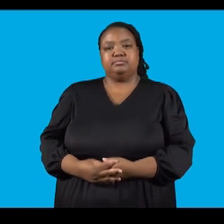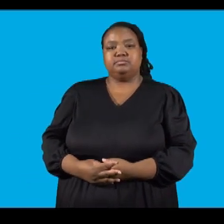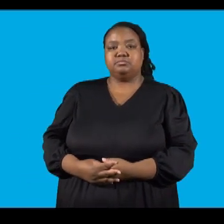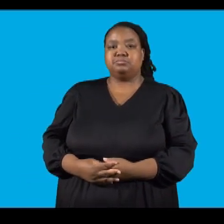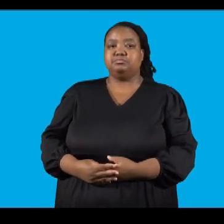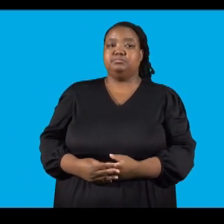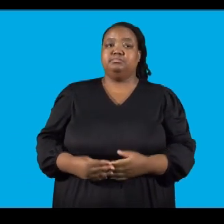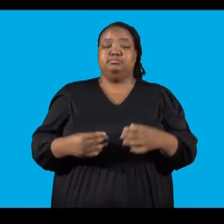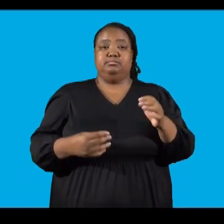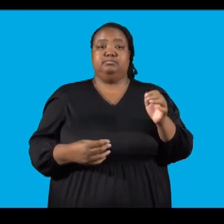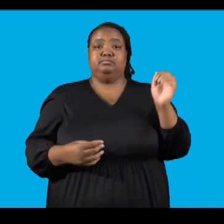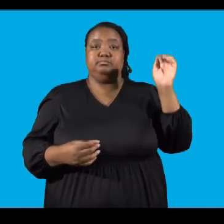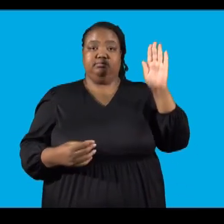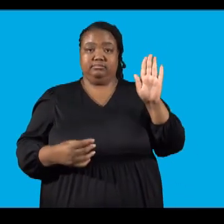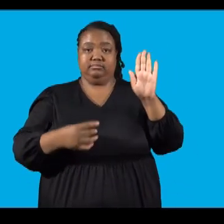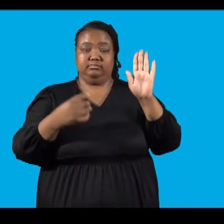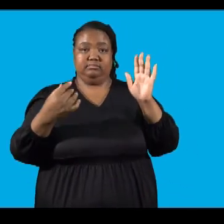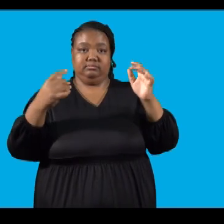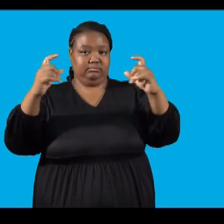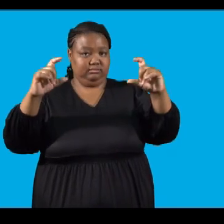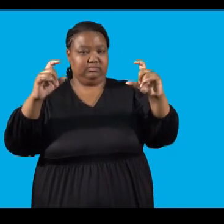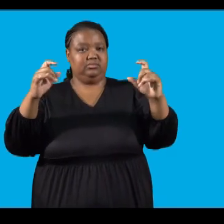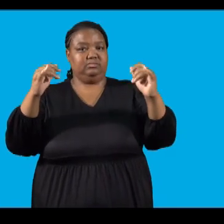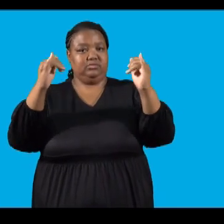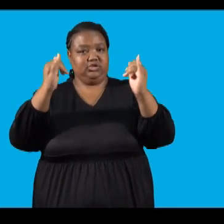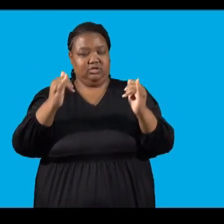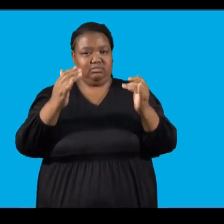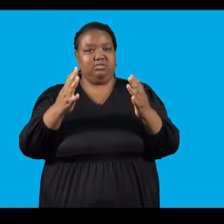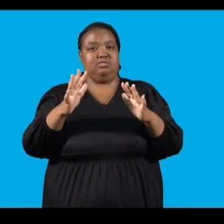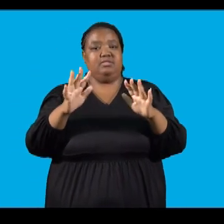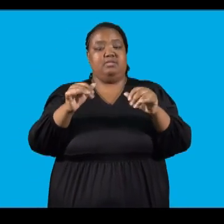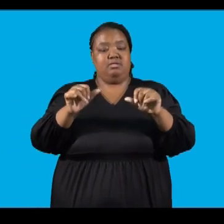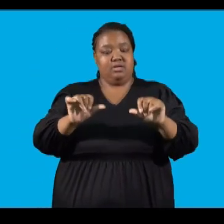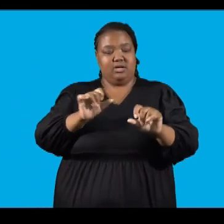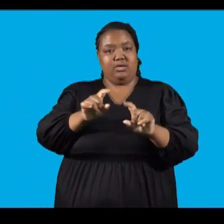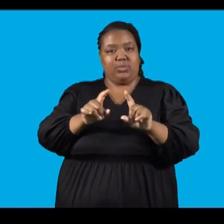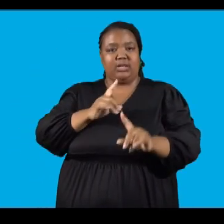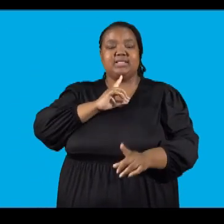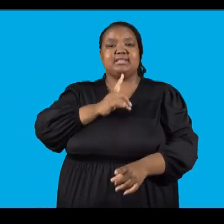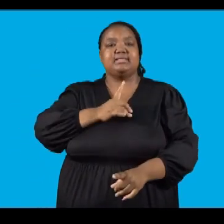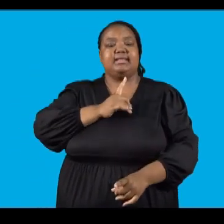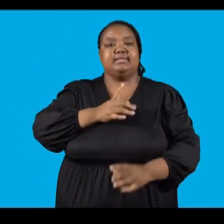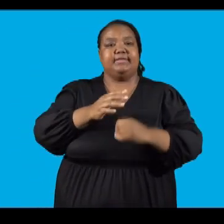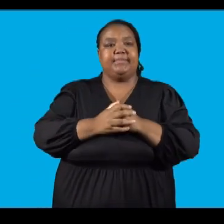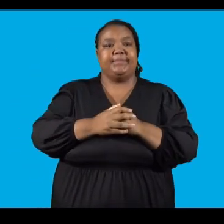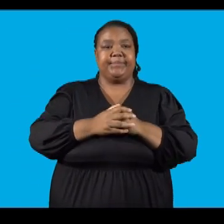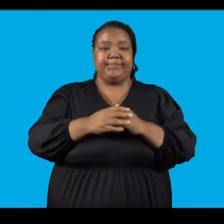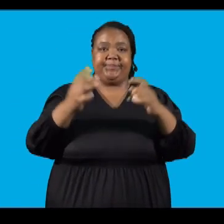Another question? Study the cartoon below and answer the questions that